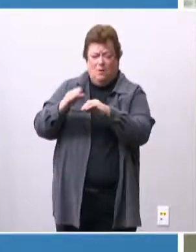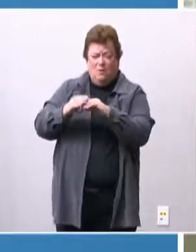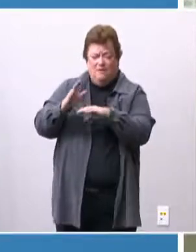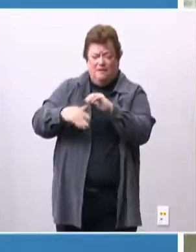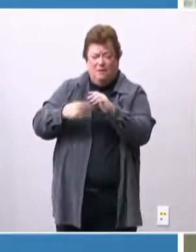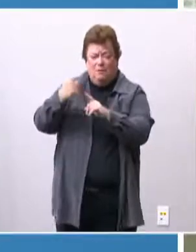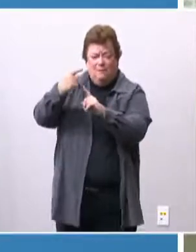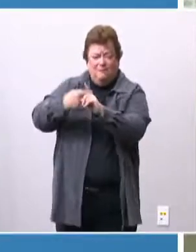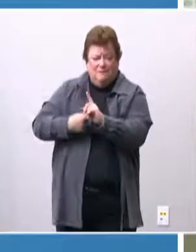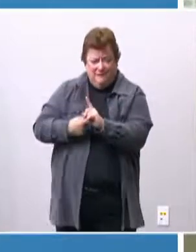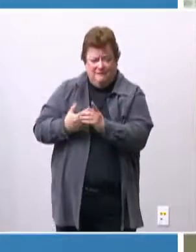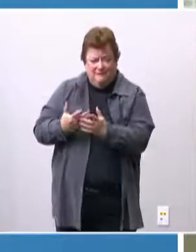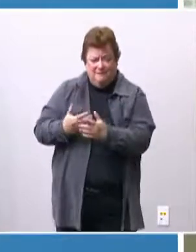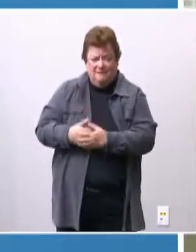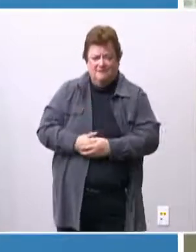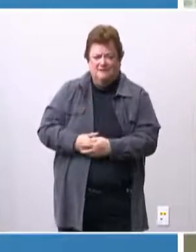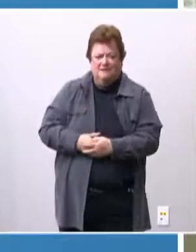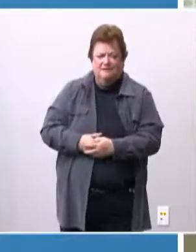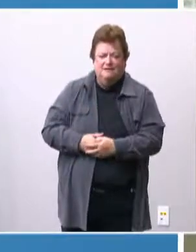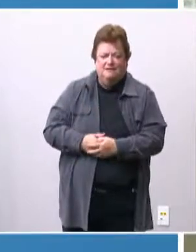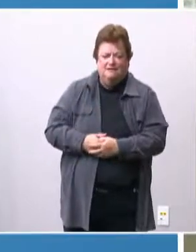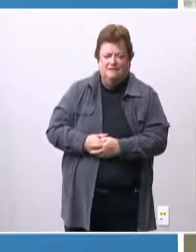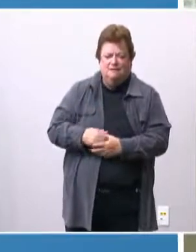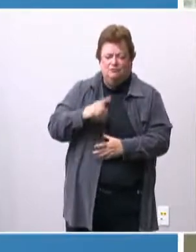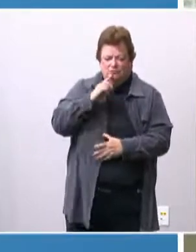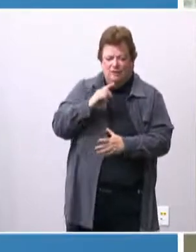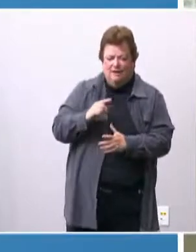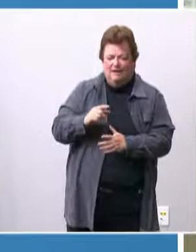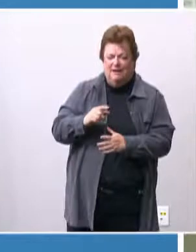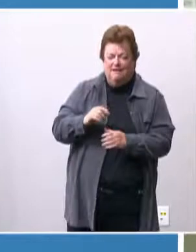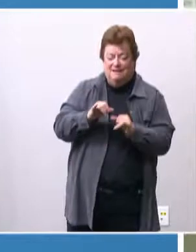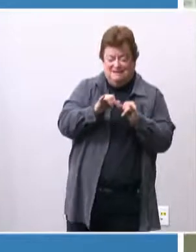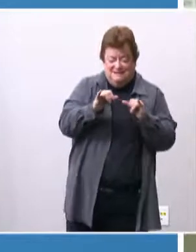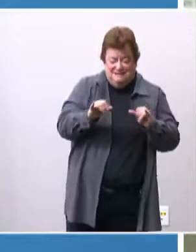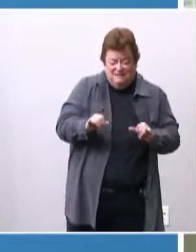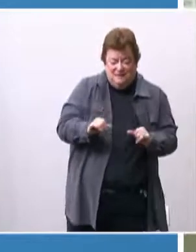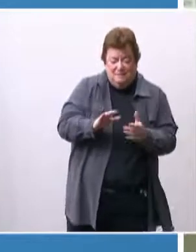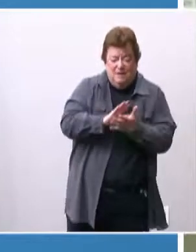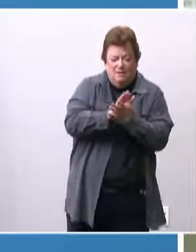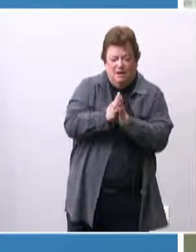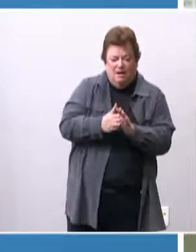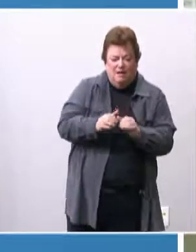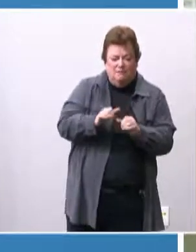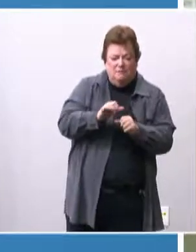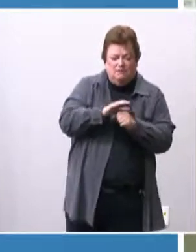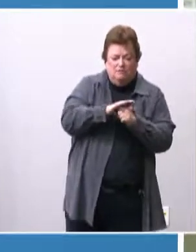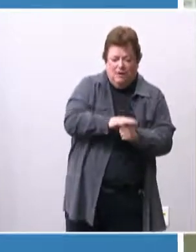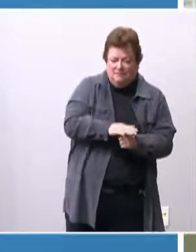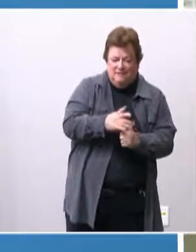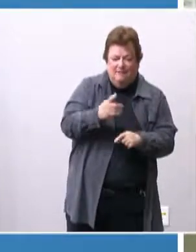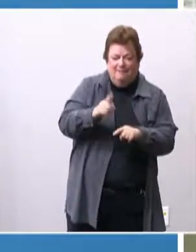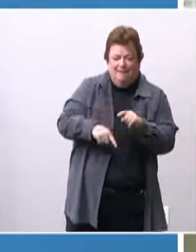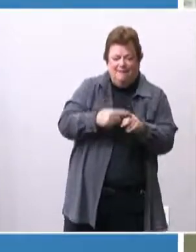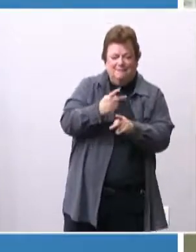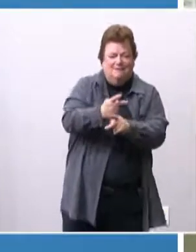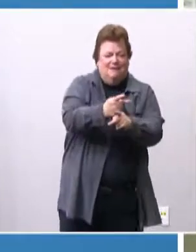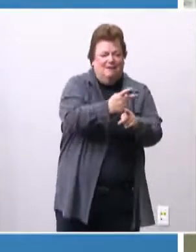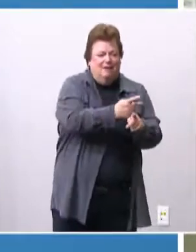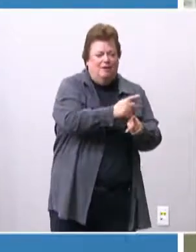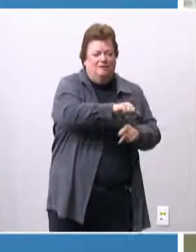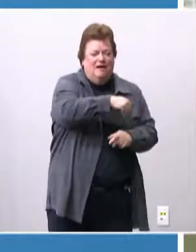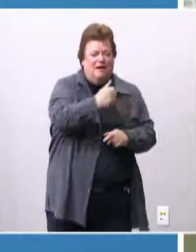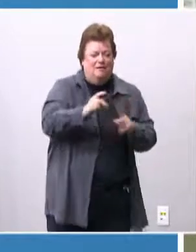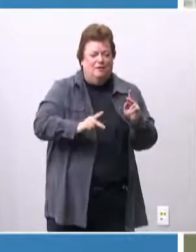It's just it stresses the system for taking care of those other things. And I feel like we were in